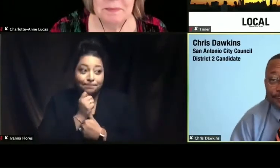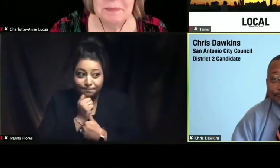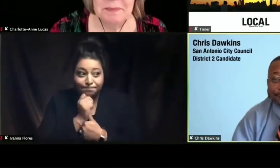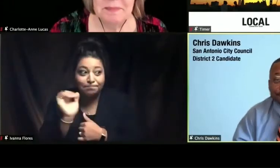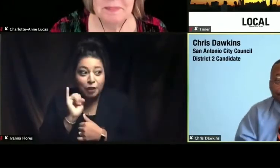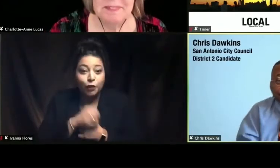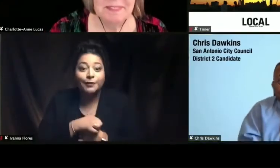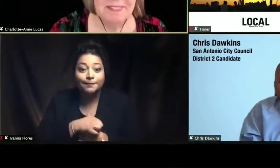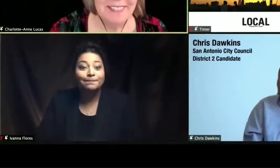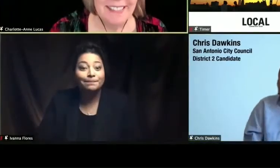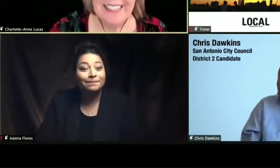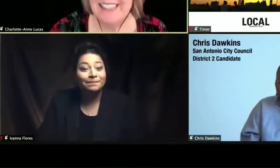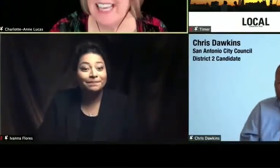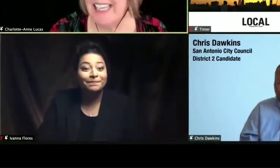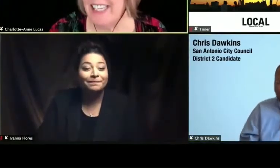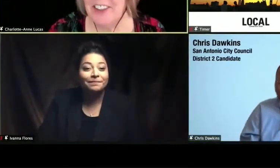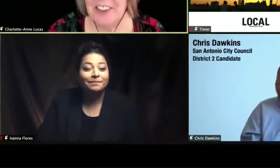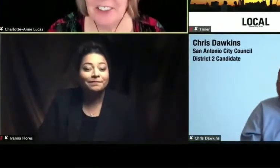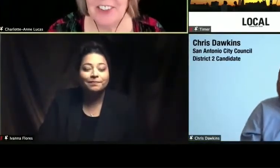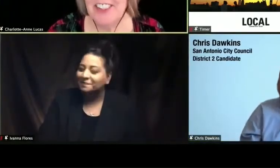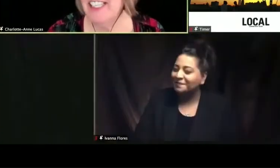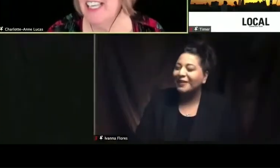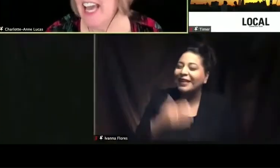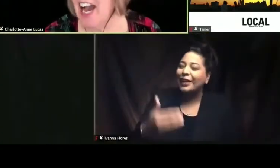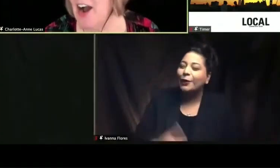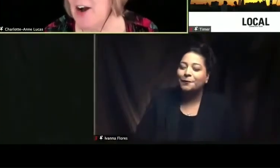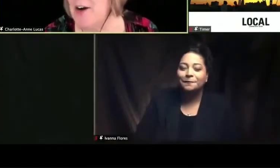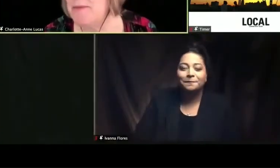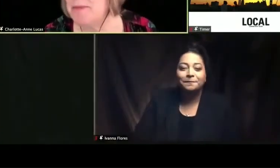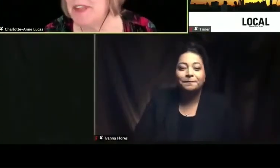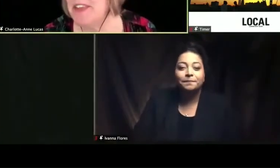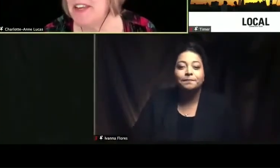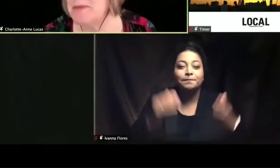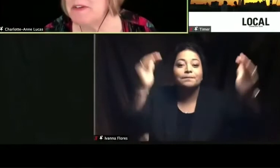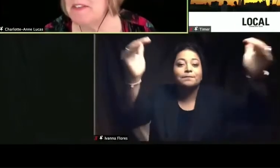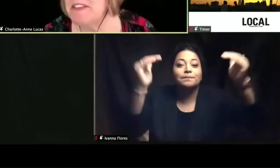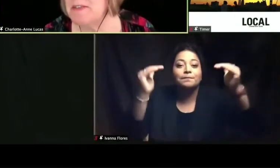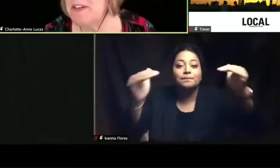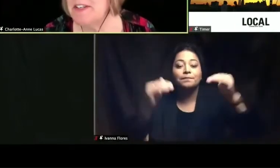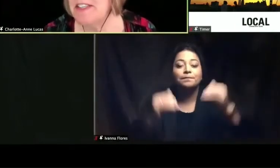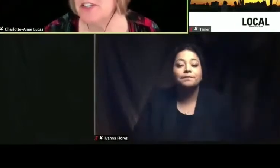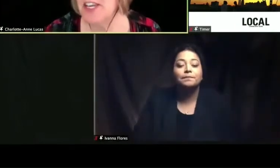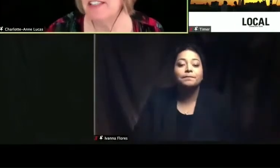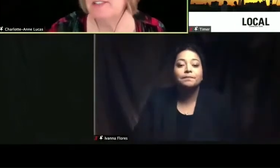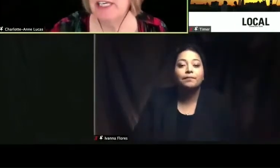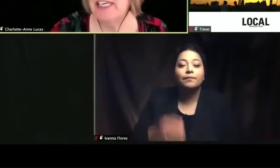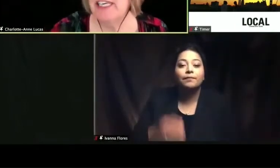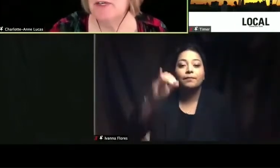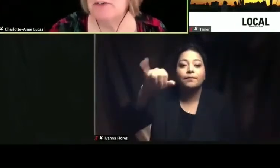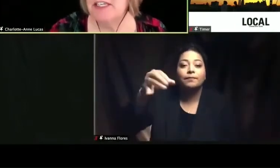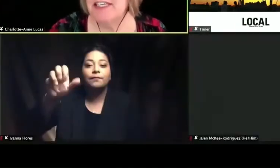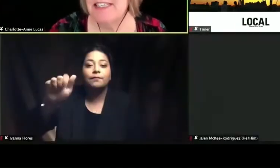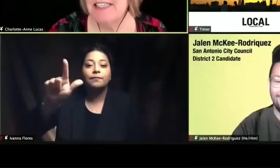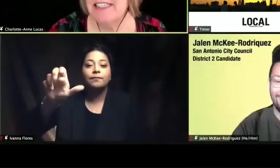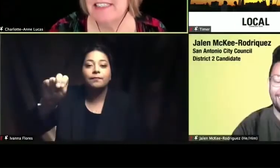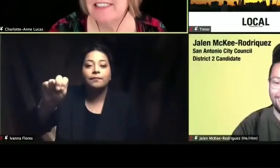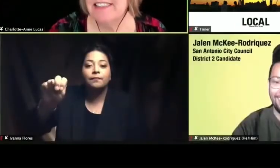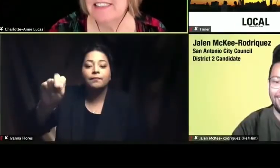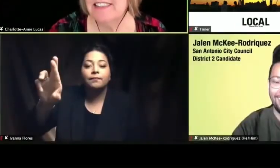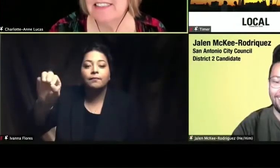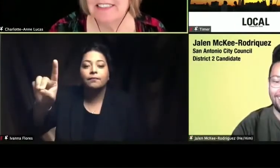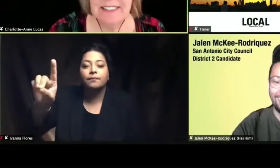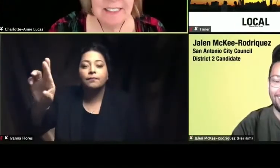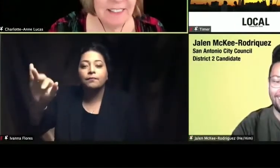insurance. Thank you. The next person on this question is Jalen McKee-Rodriquez.